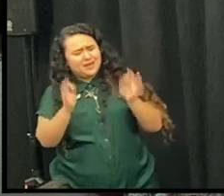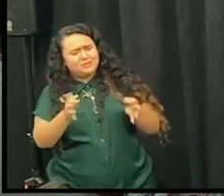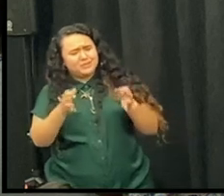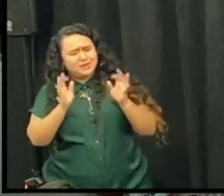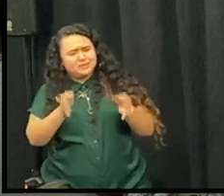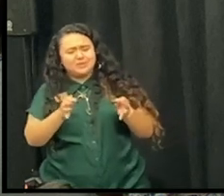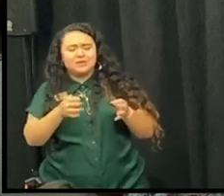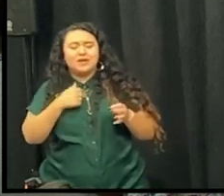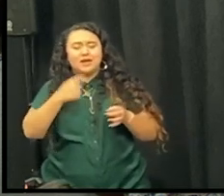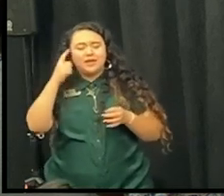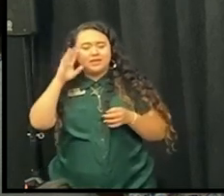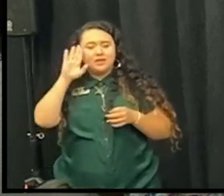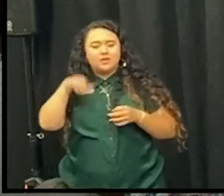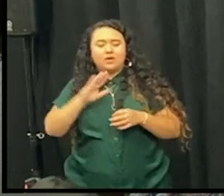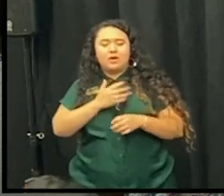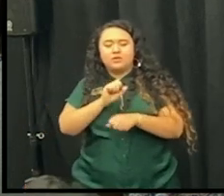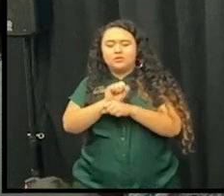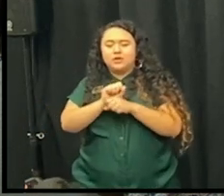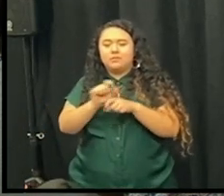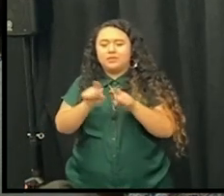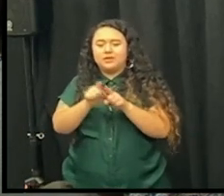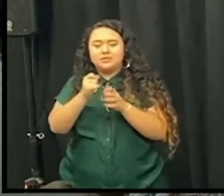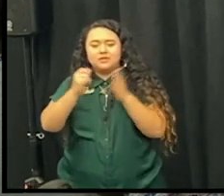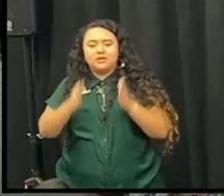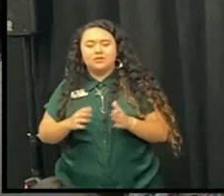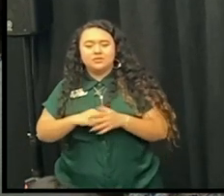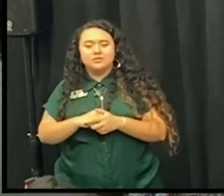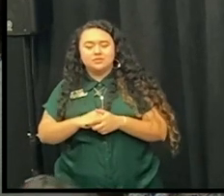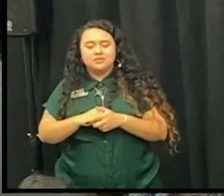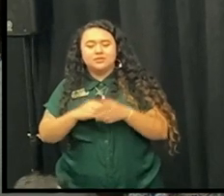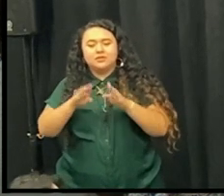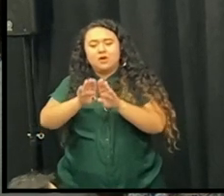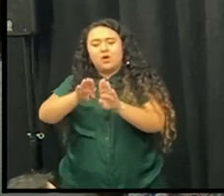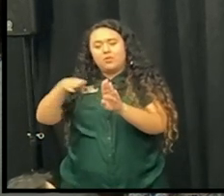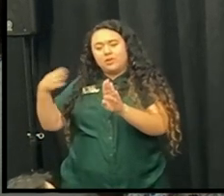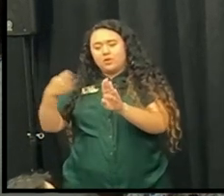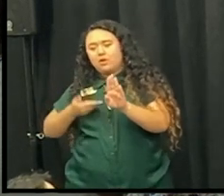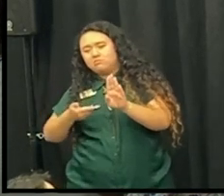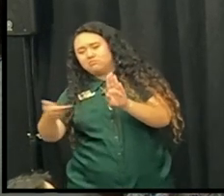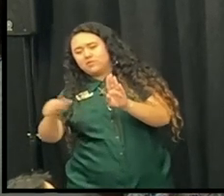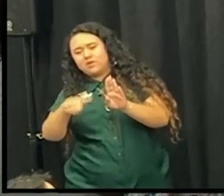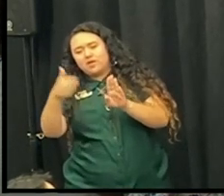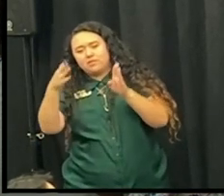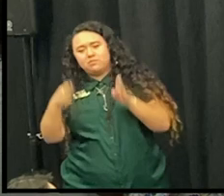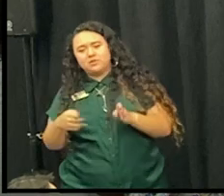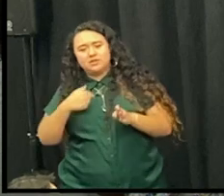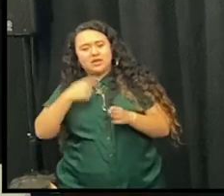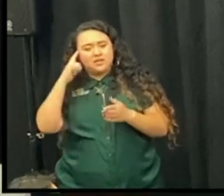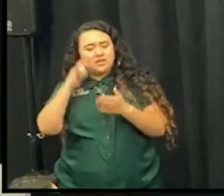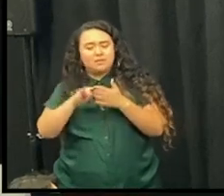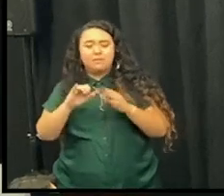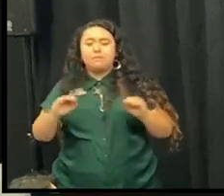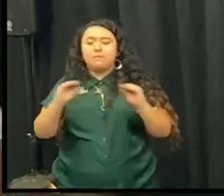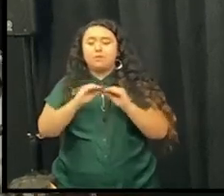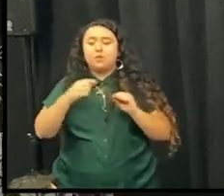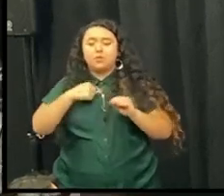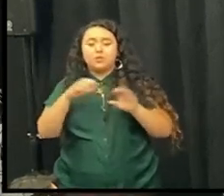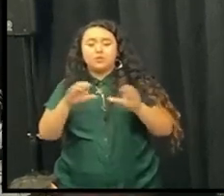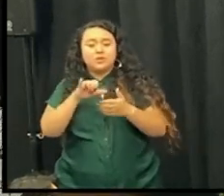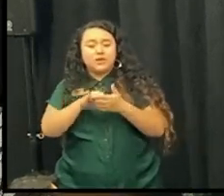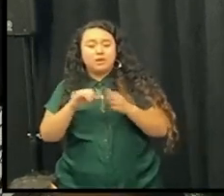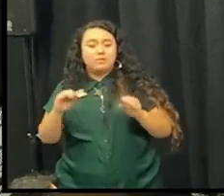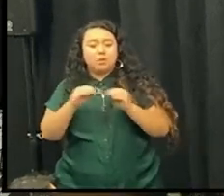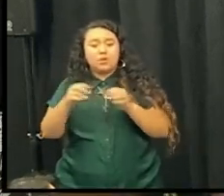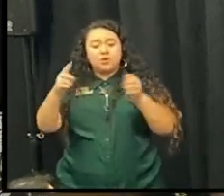know, our job as artists is to open the door for someone else, right? And I think that the more that we can do that, the more that